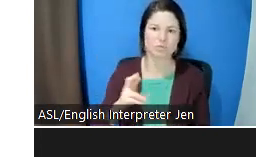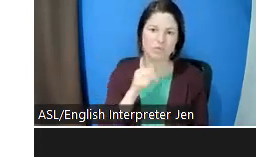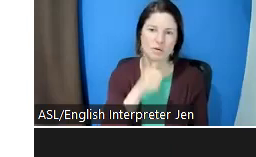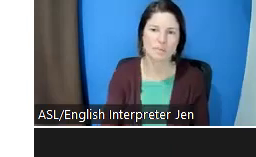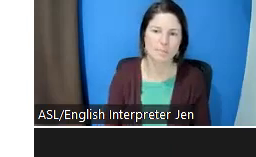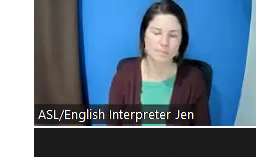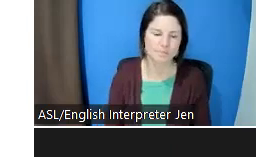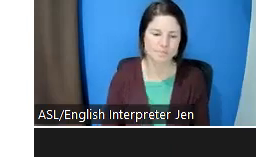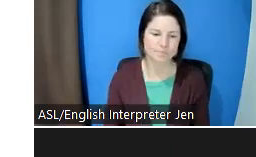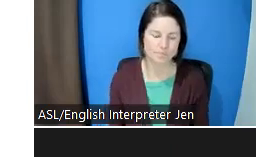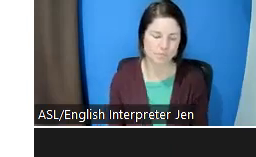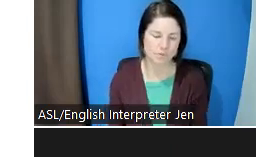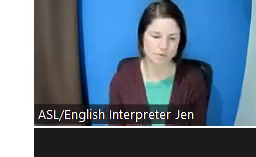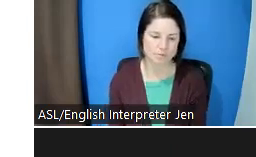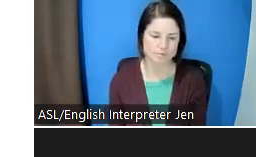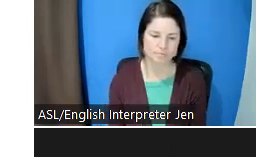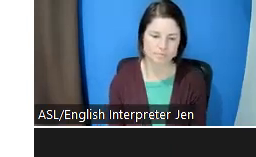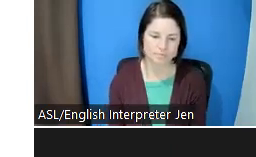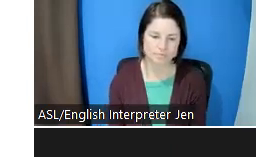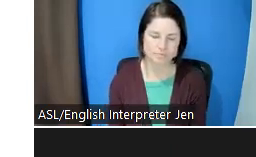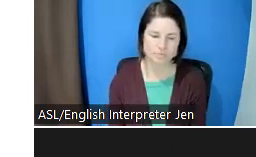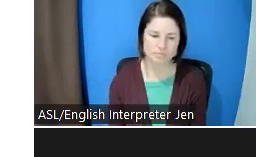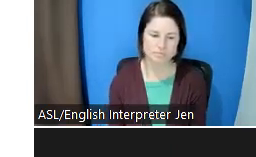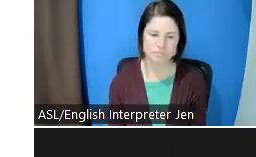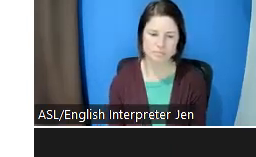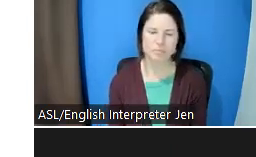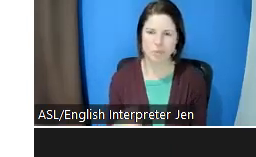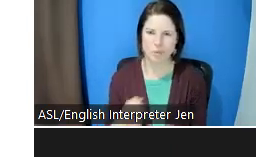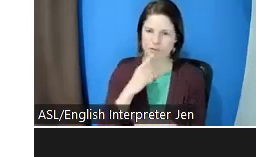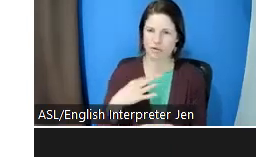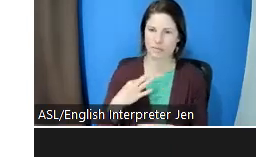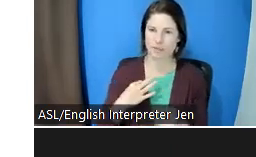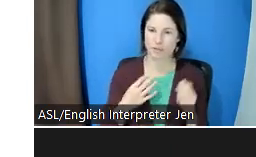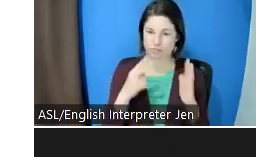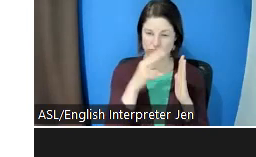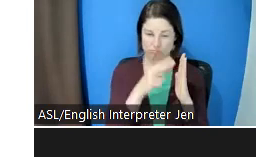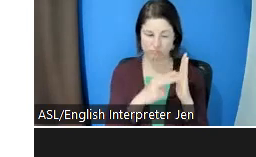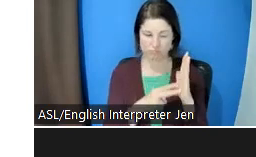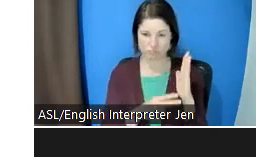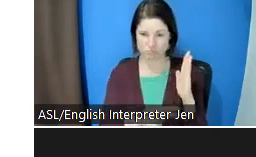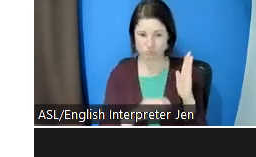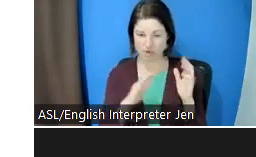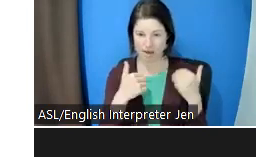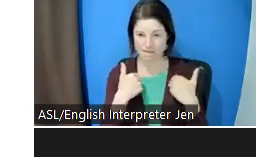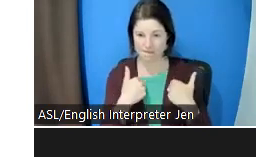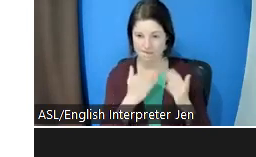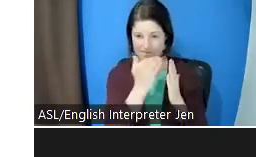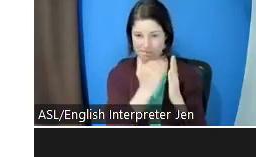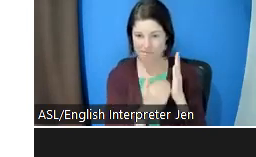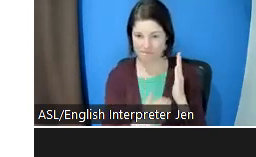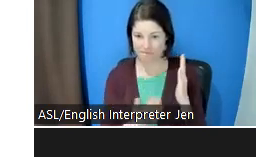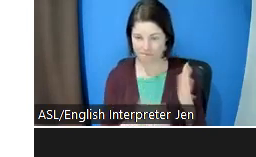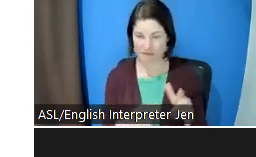make sure that it is complete, your application is complete, and we can get that project moving as soon as